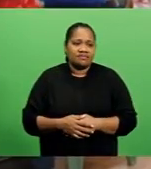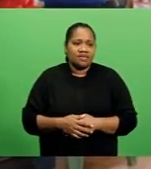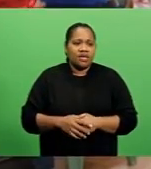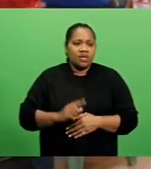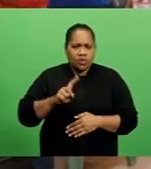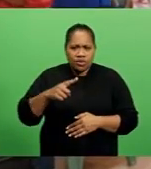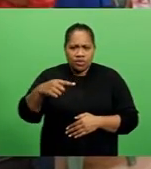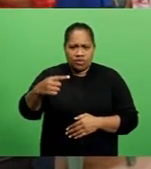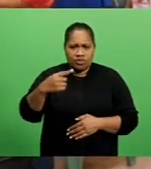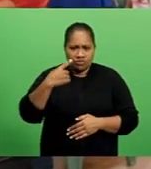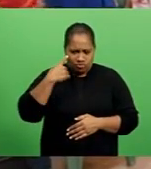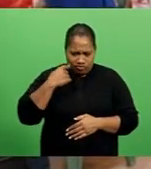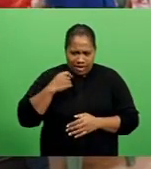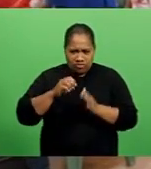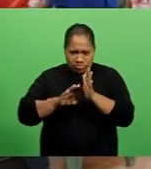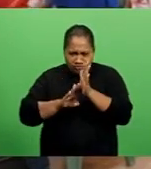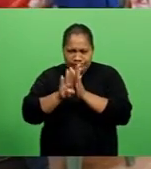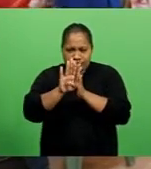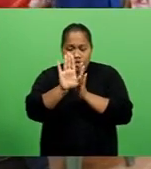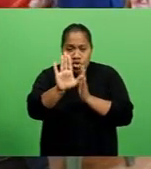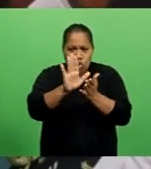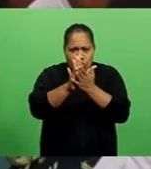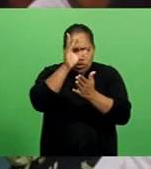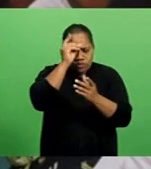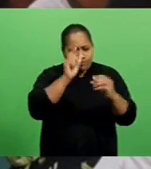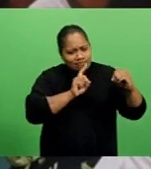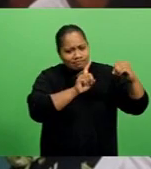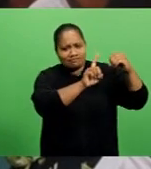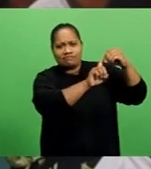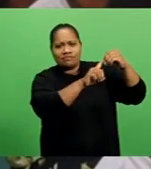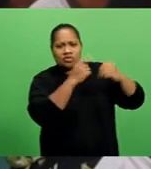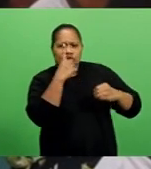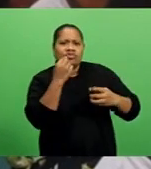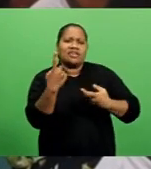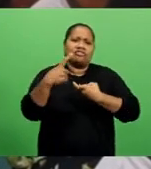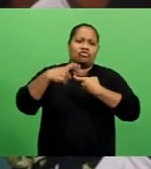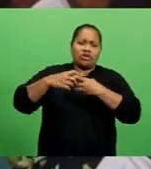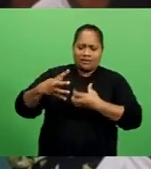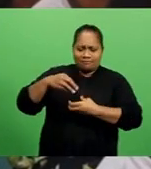goals so that you are able to join this prestigious group